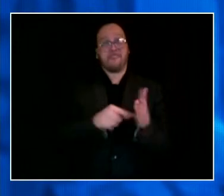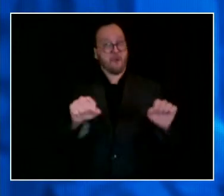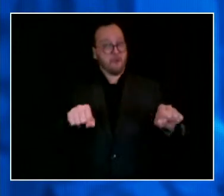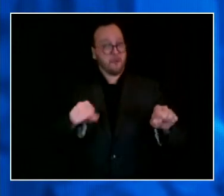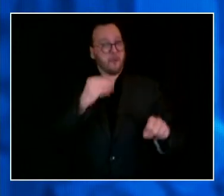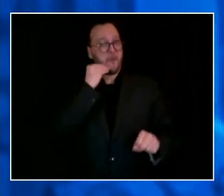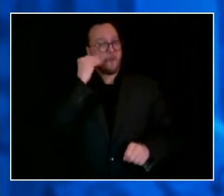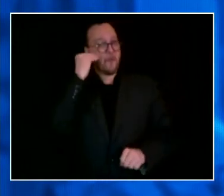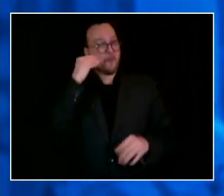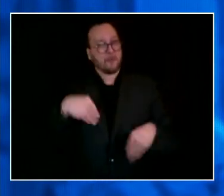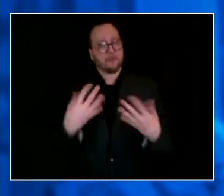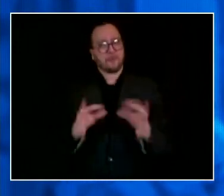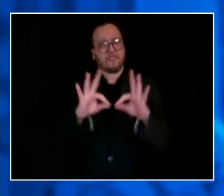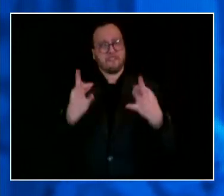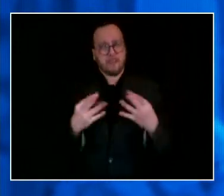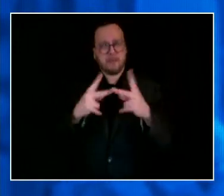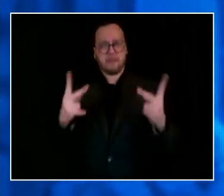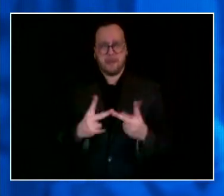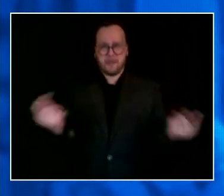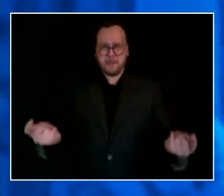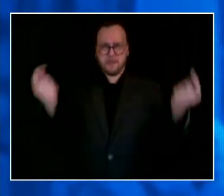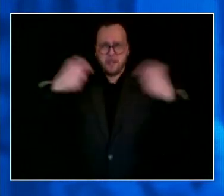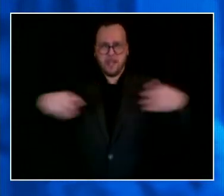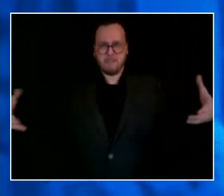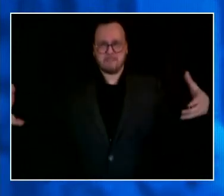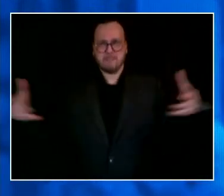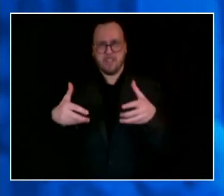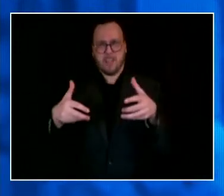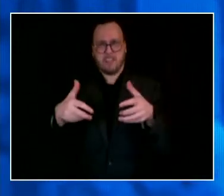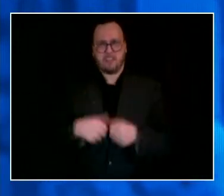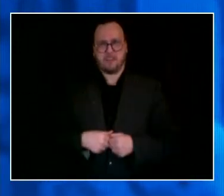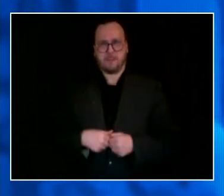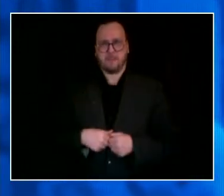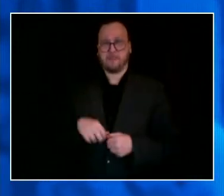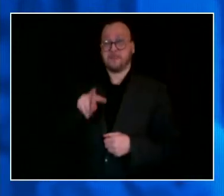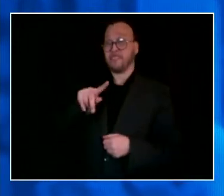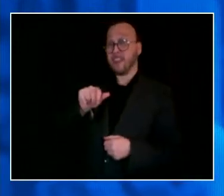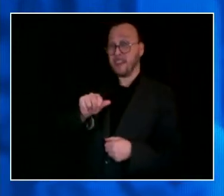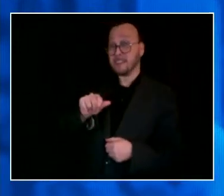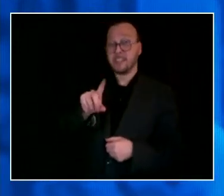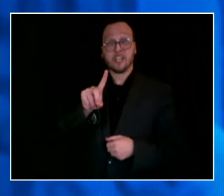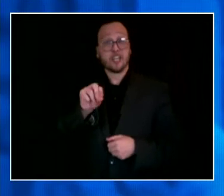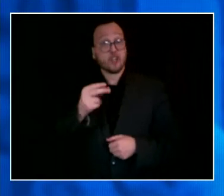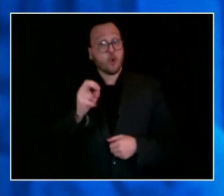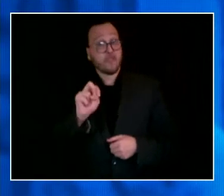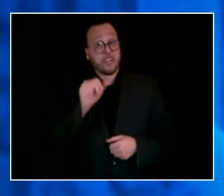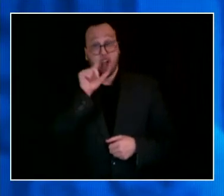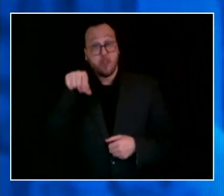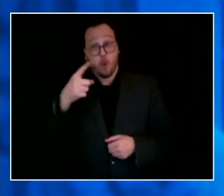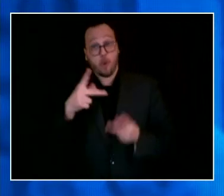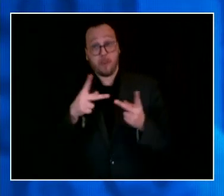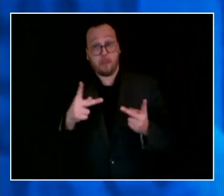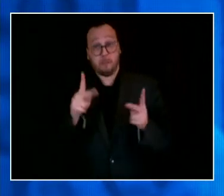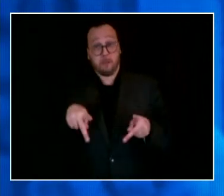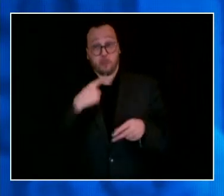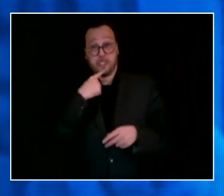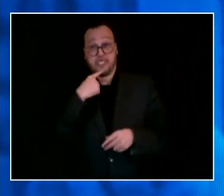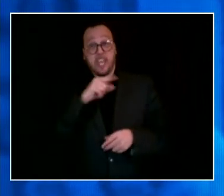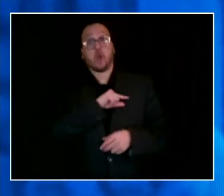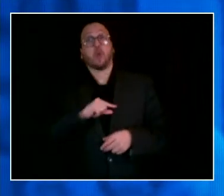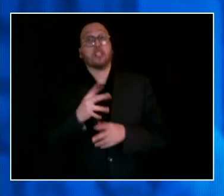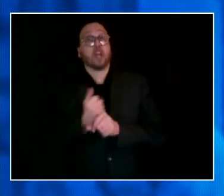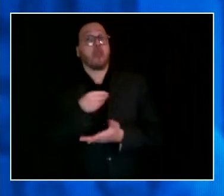families a place to come together. Vanessa Donovan is not the only one that can say Queens get the money, Bronx got the money